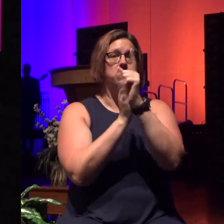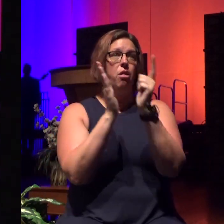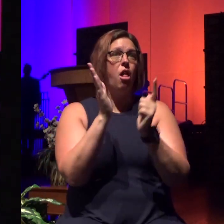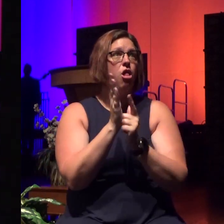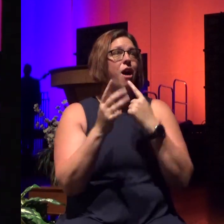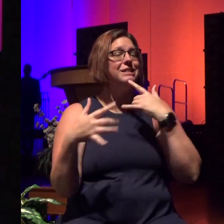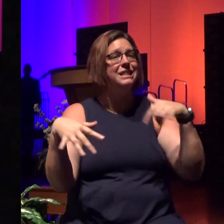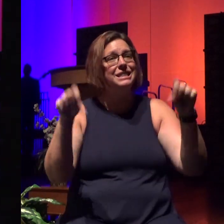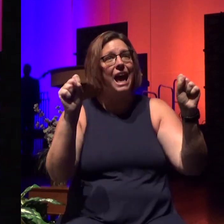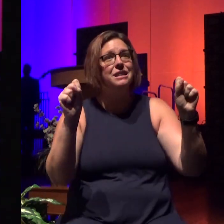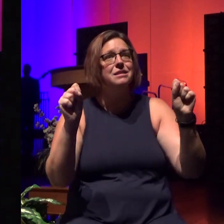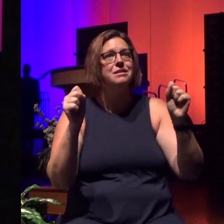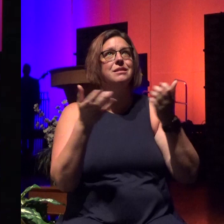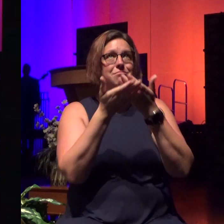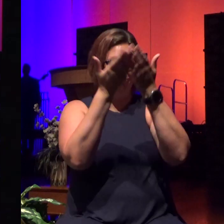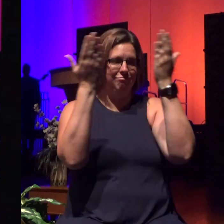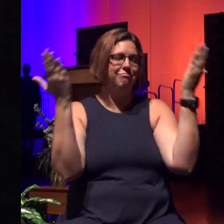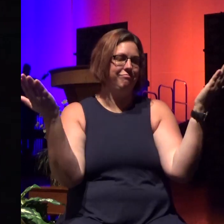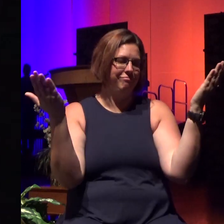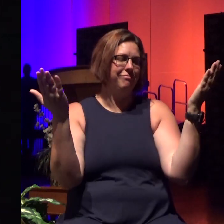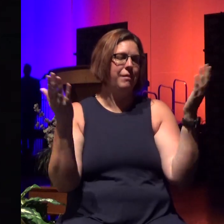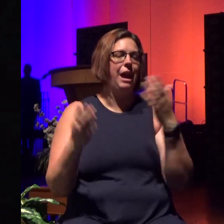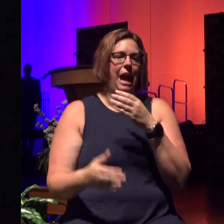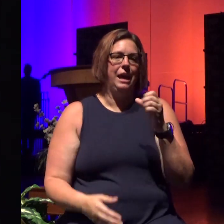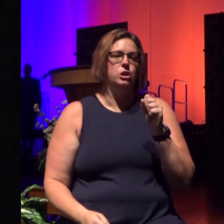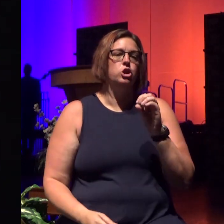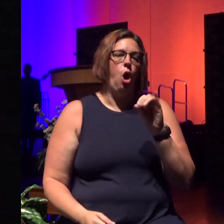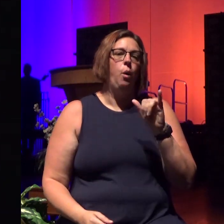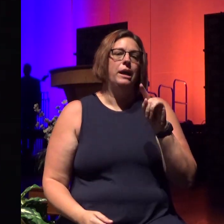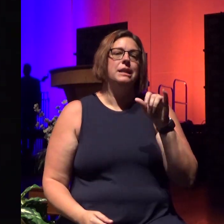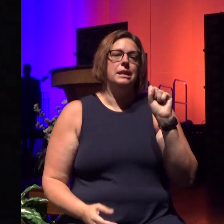let it be. It is done. And so it is.